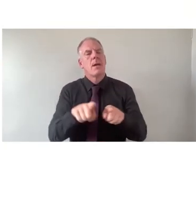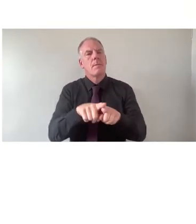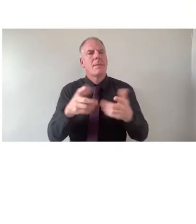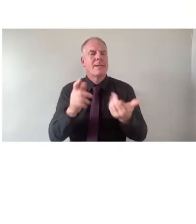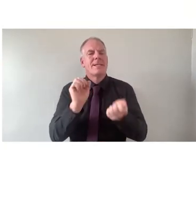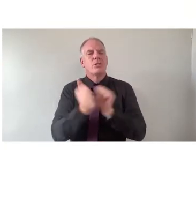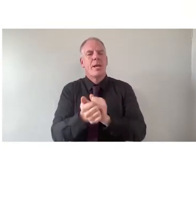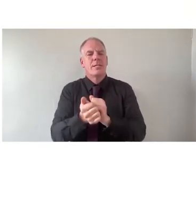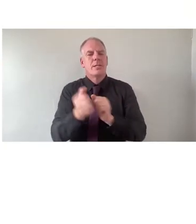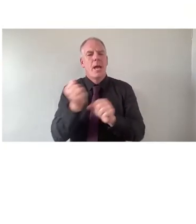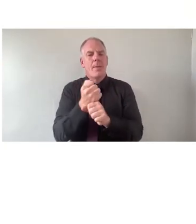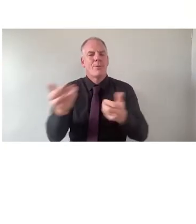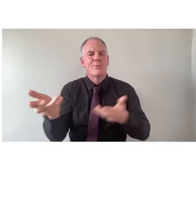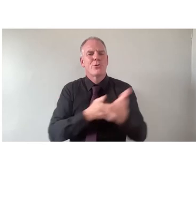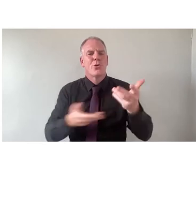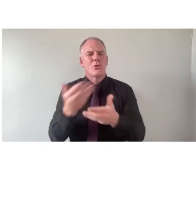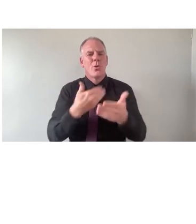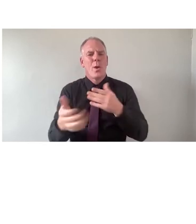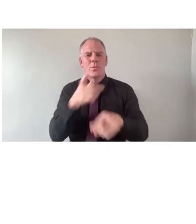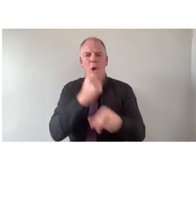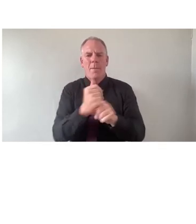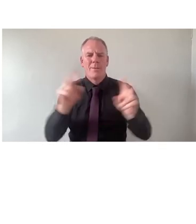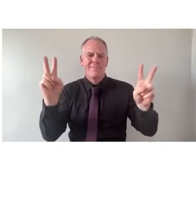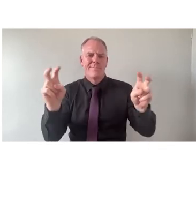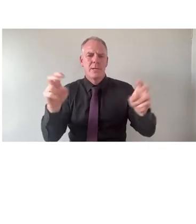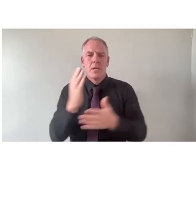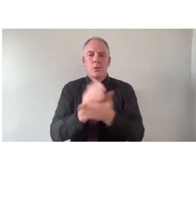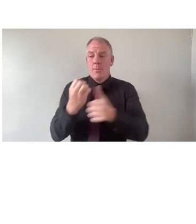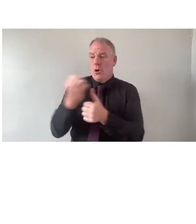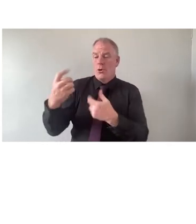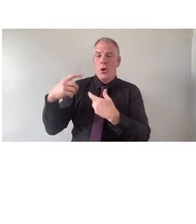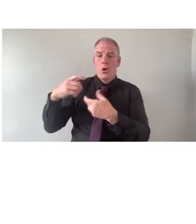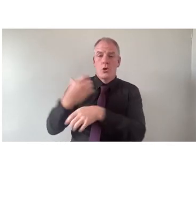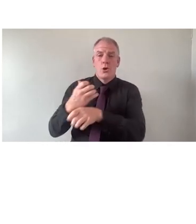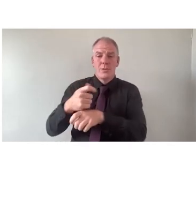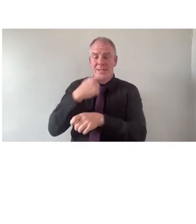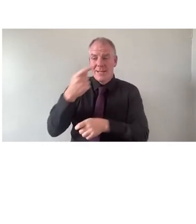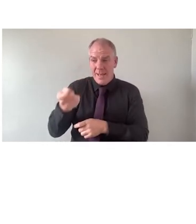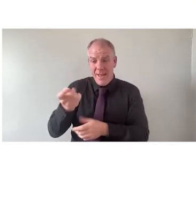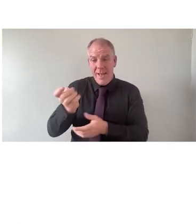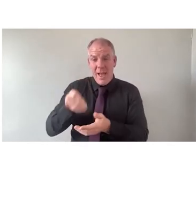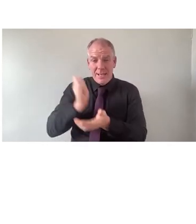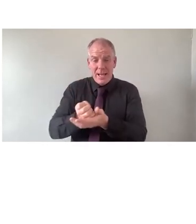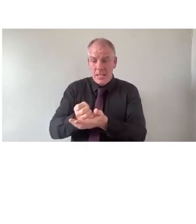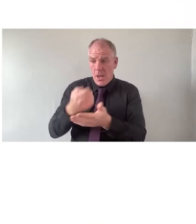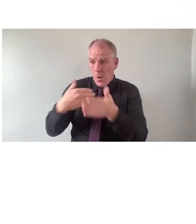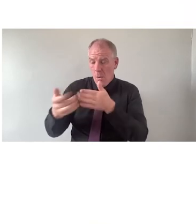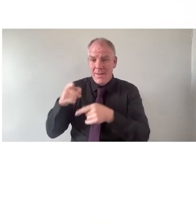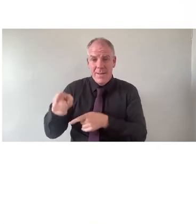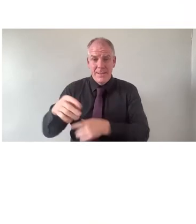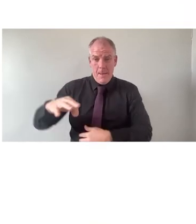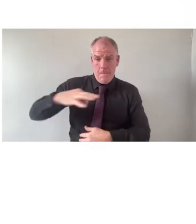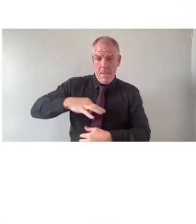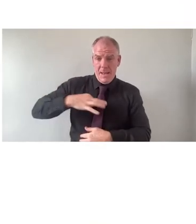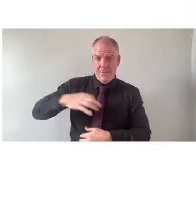the discourse and the debate. And in some other countries, they actually try and highlight exactly how much this is an asset. And in fact, one